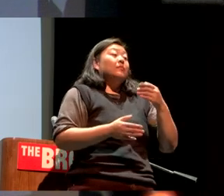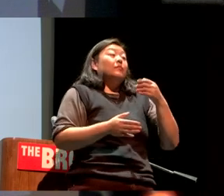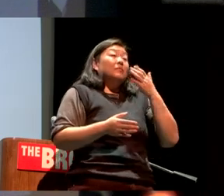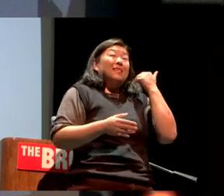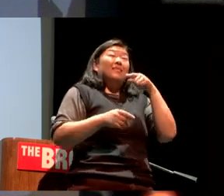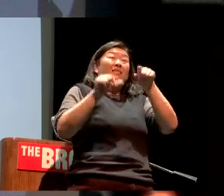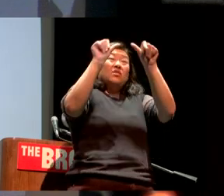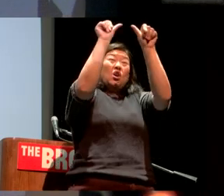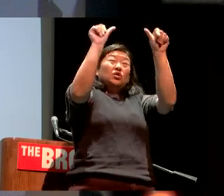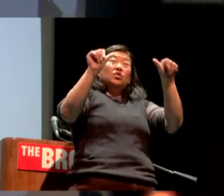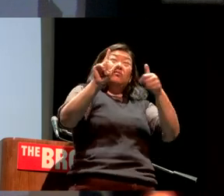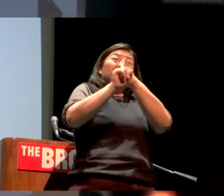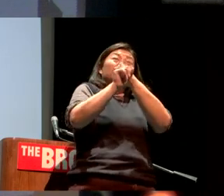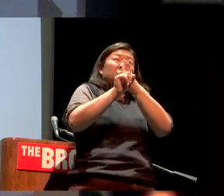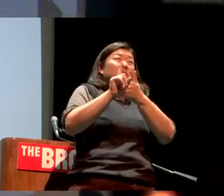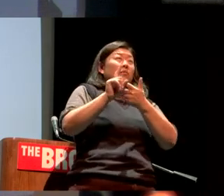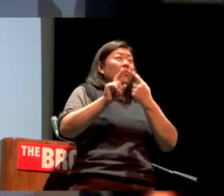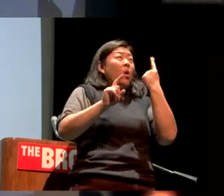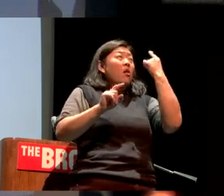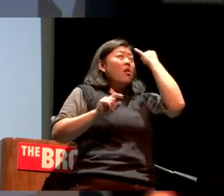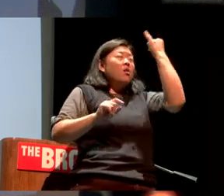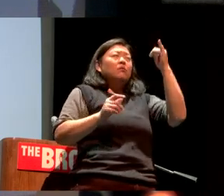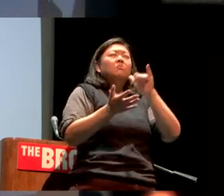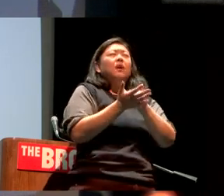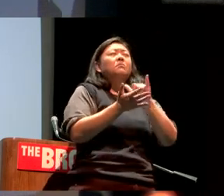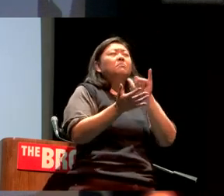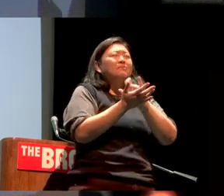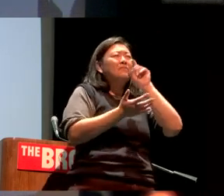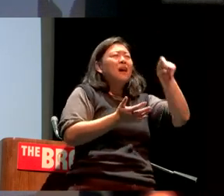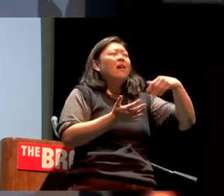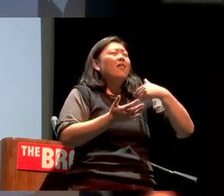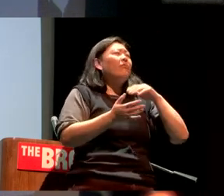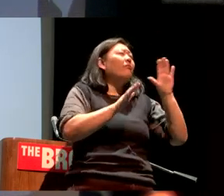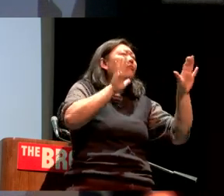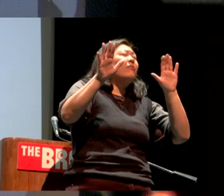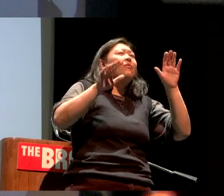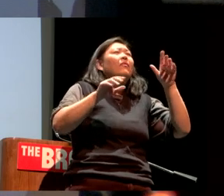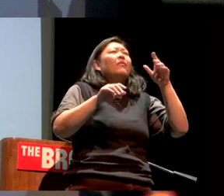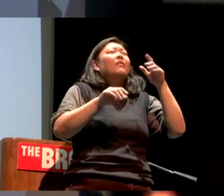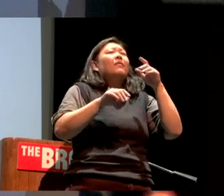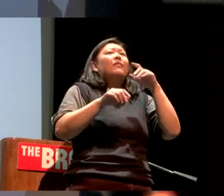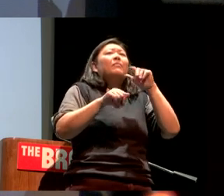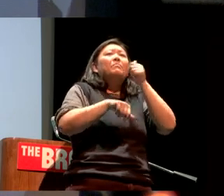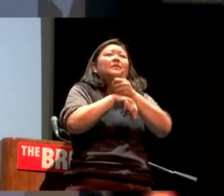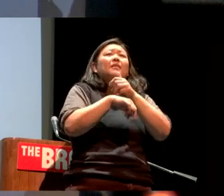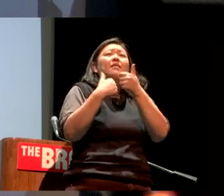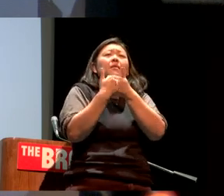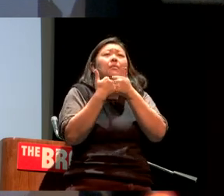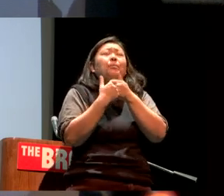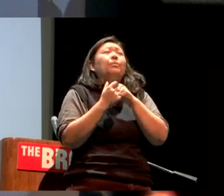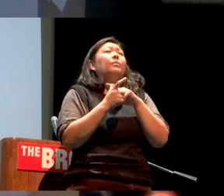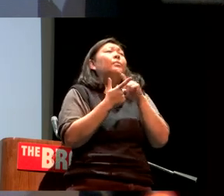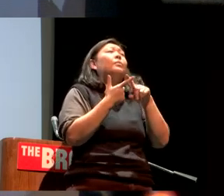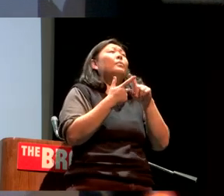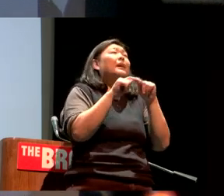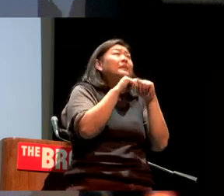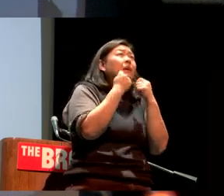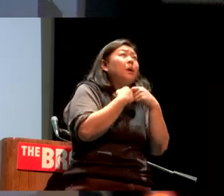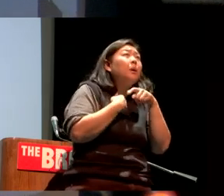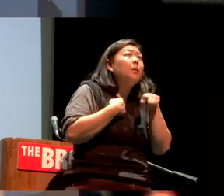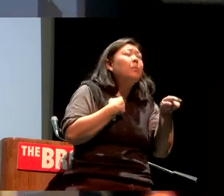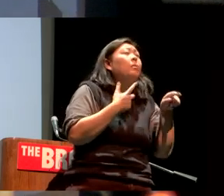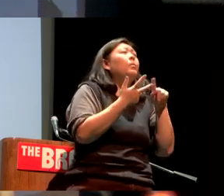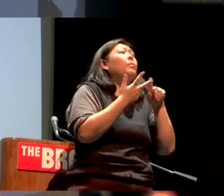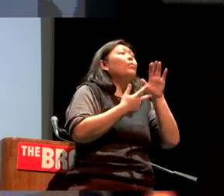big. We can watch into the, in detail in, how, I don't know, like, how can I say, net in